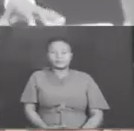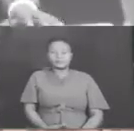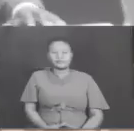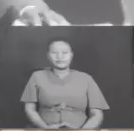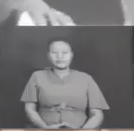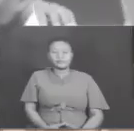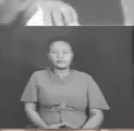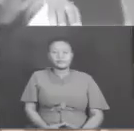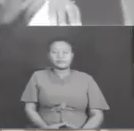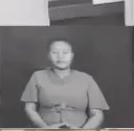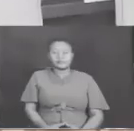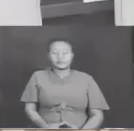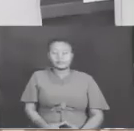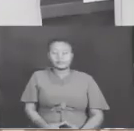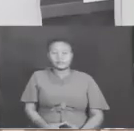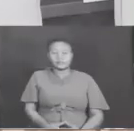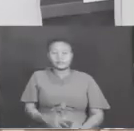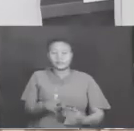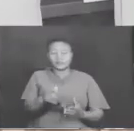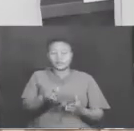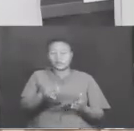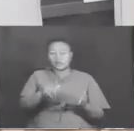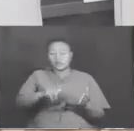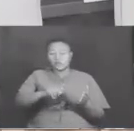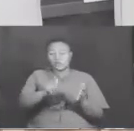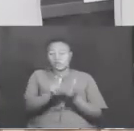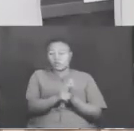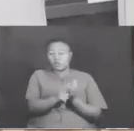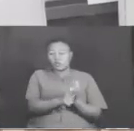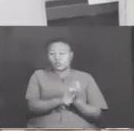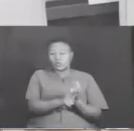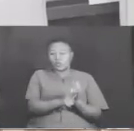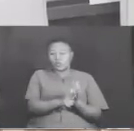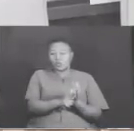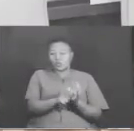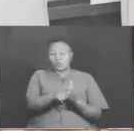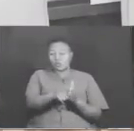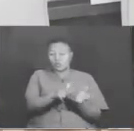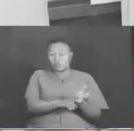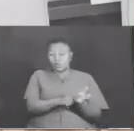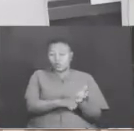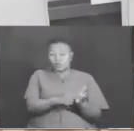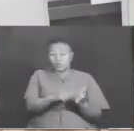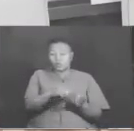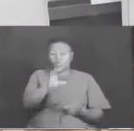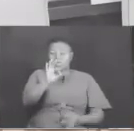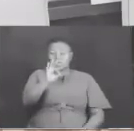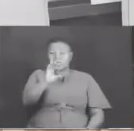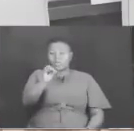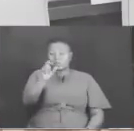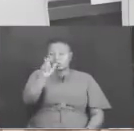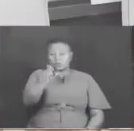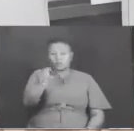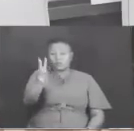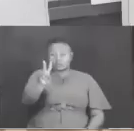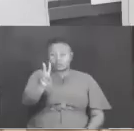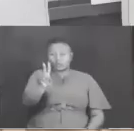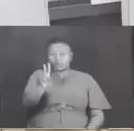Order 90, Order 91, 2 of the rules of this House